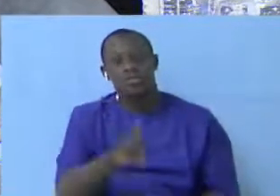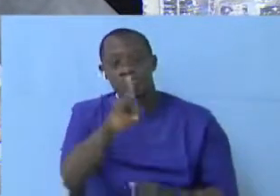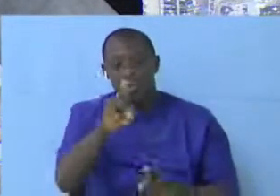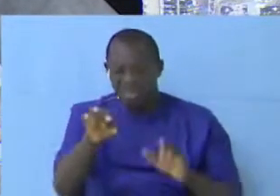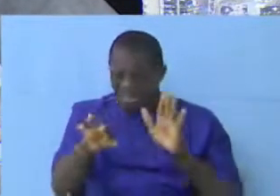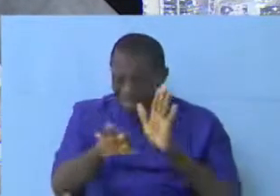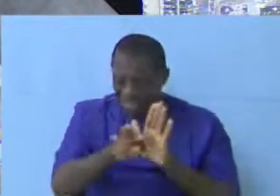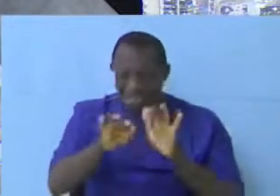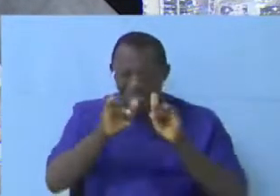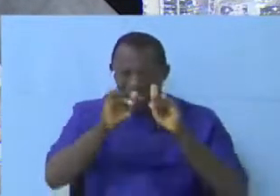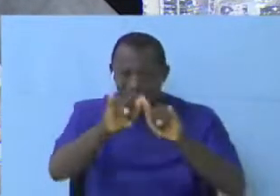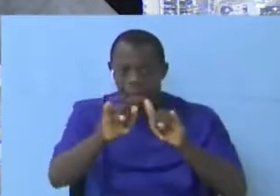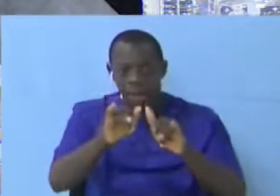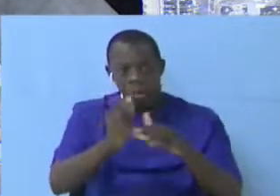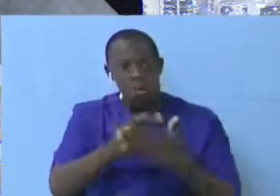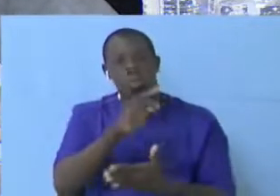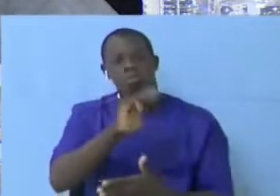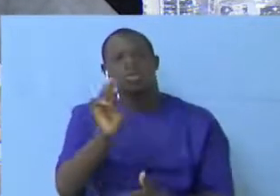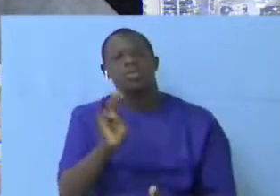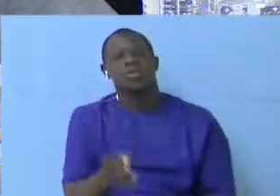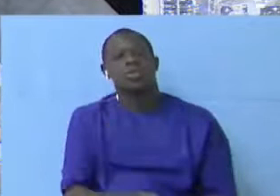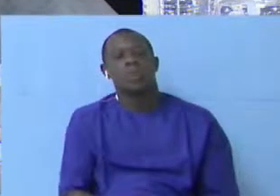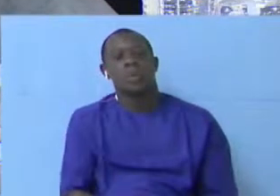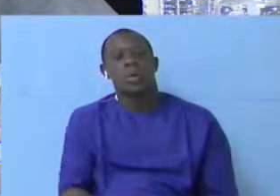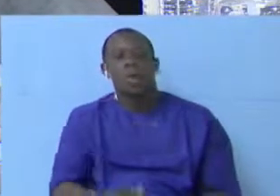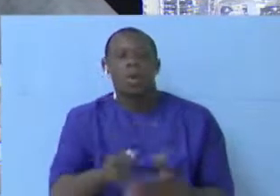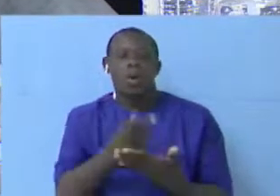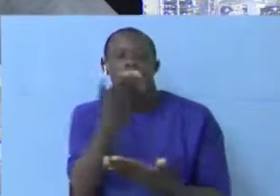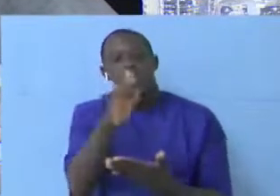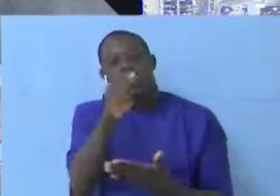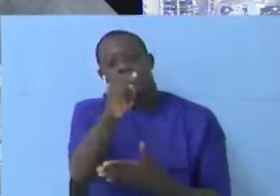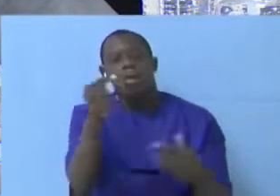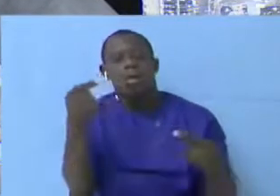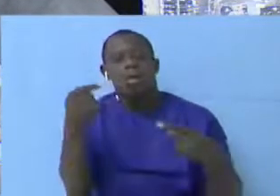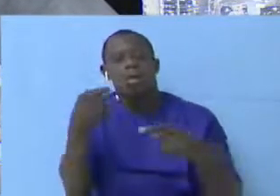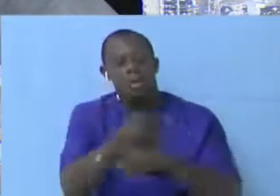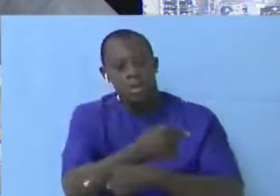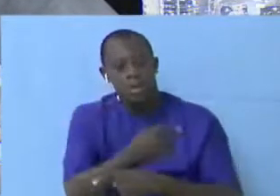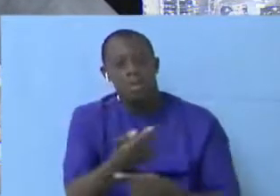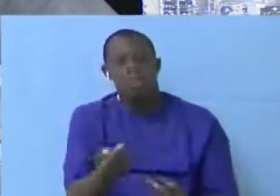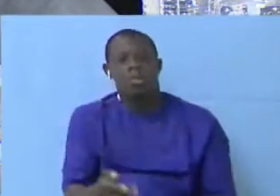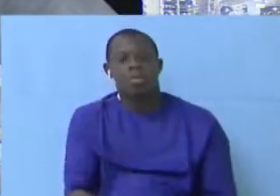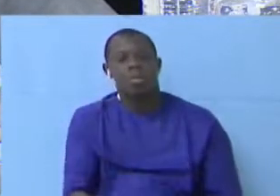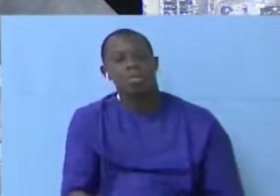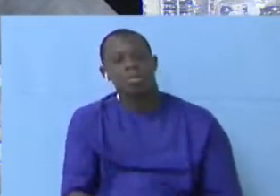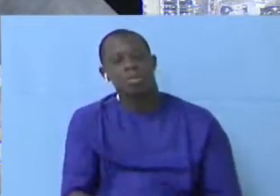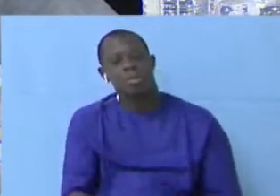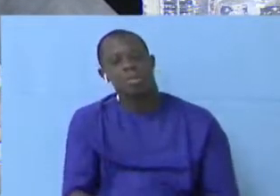maintaining that? Or was it a slip of the tongue? No,